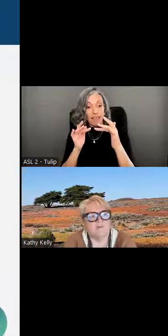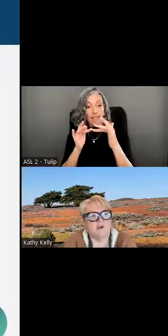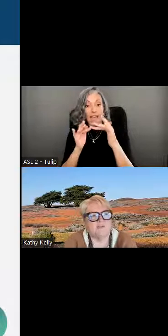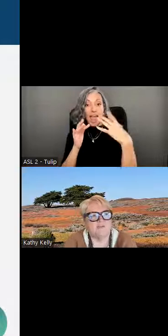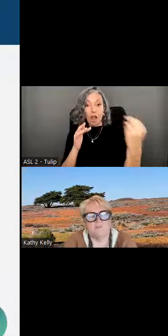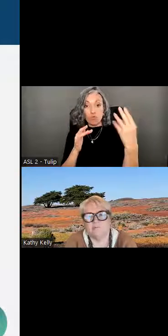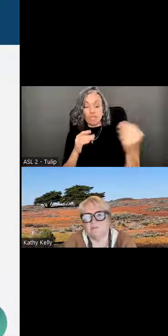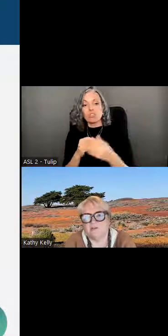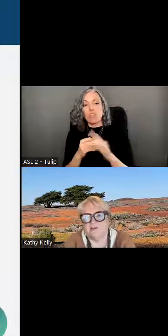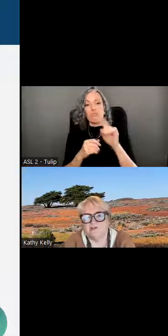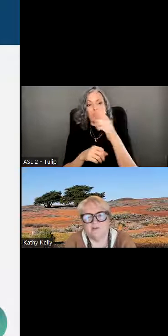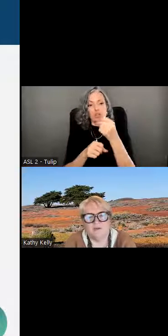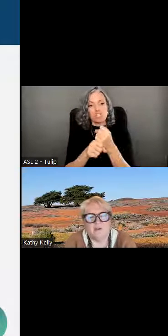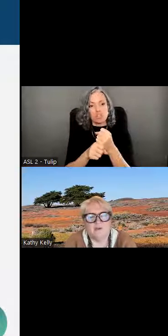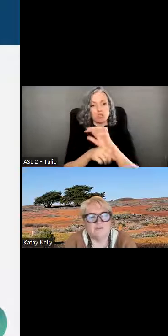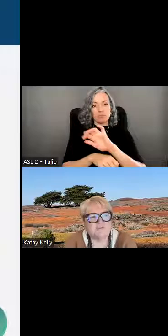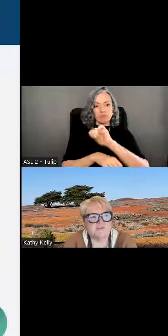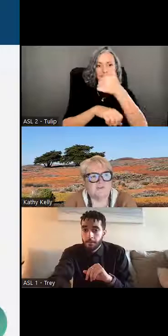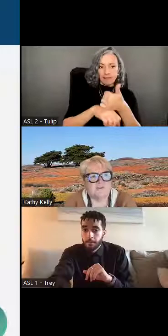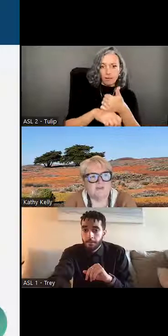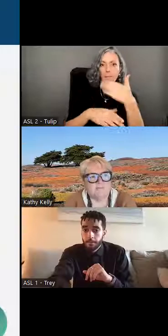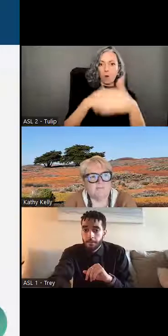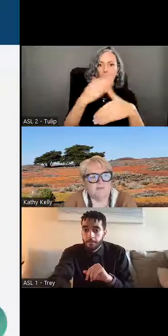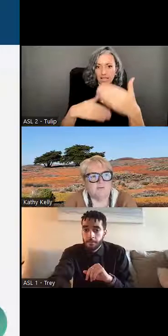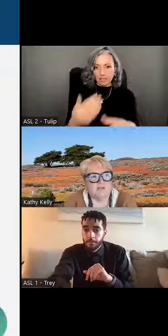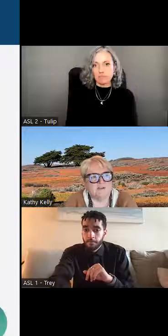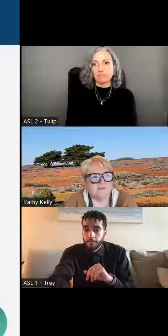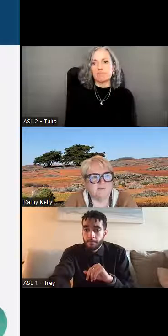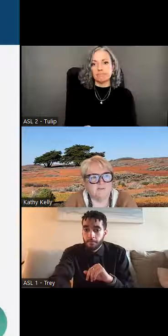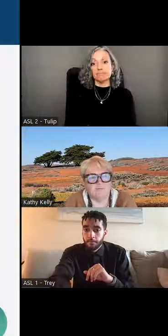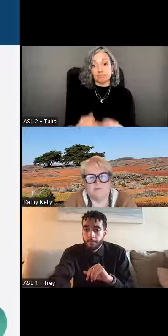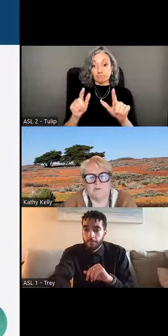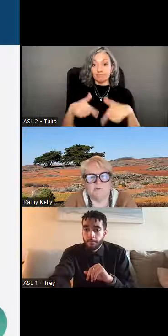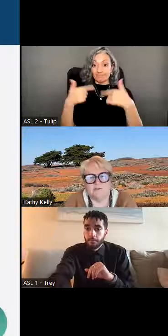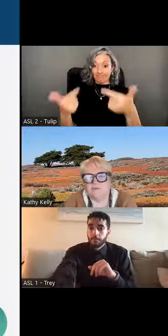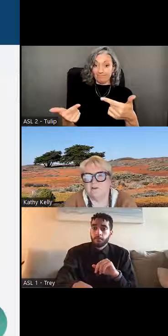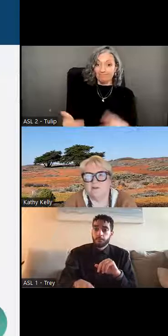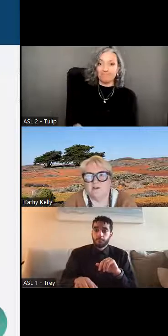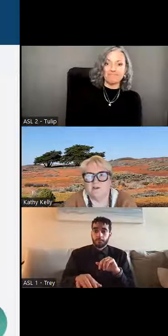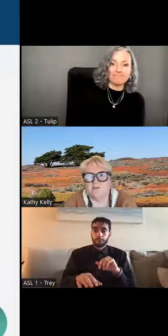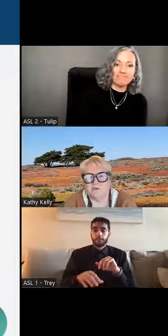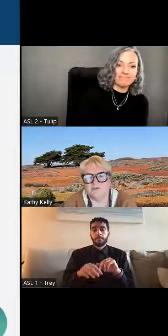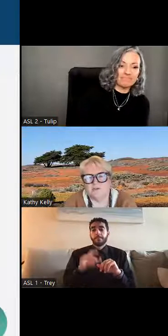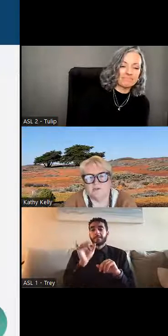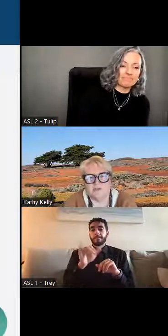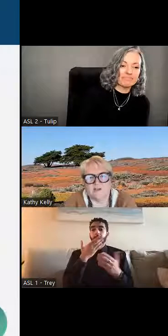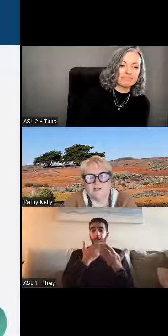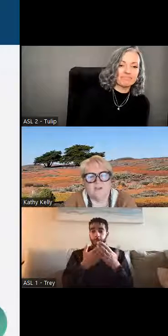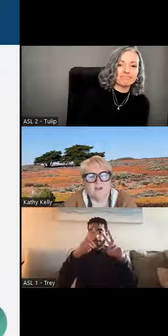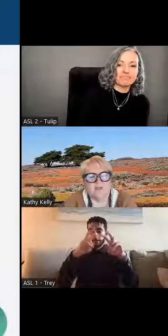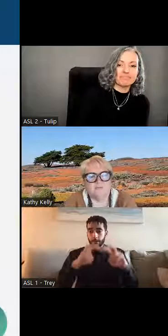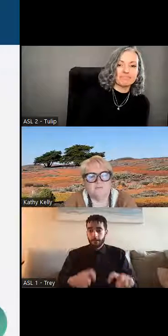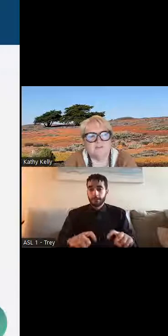the process implementation, which is, actually a very good evaluation of what it